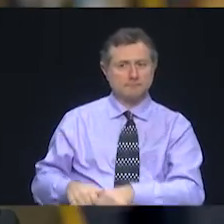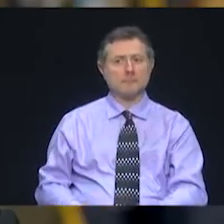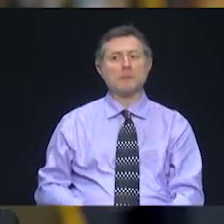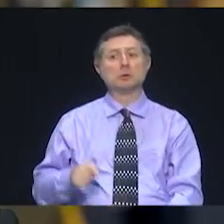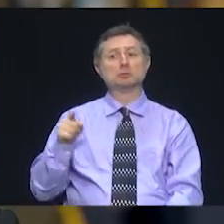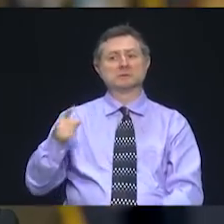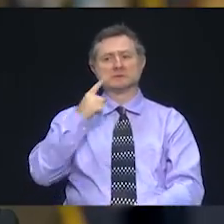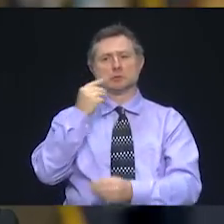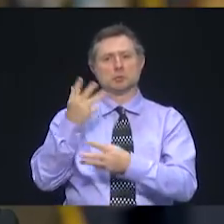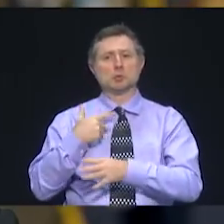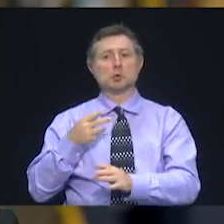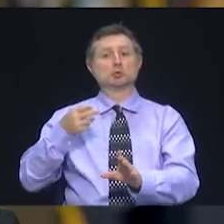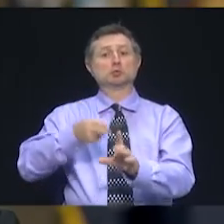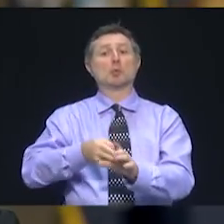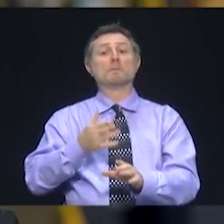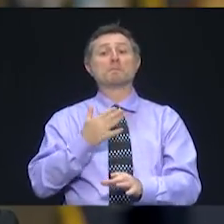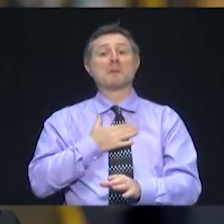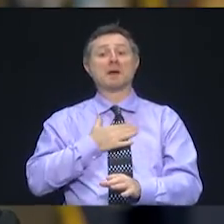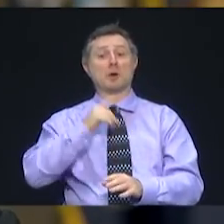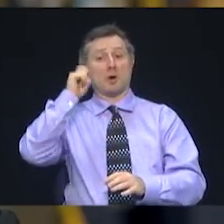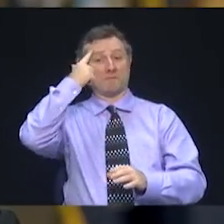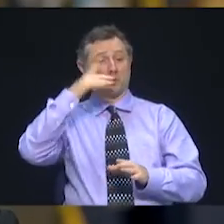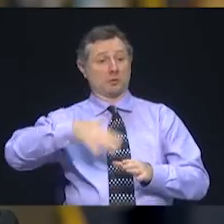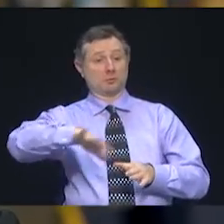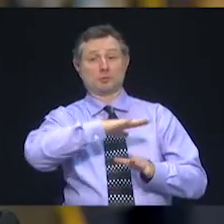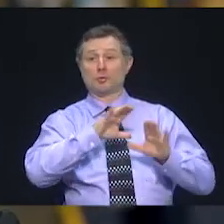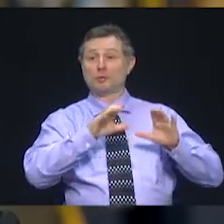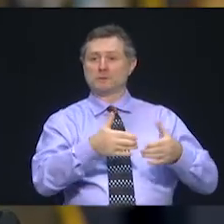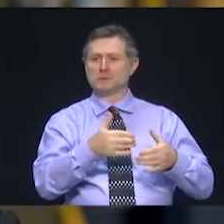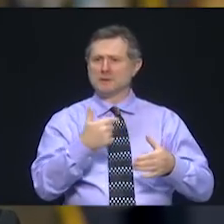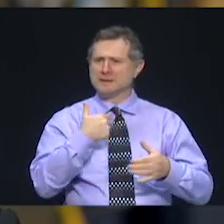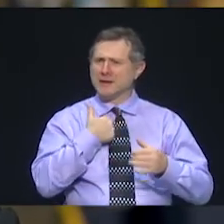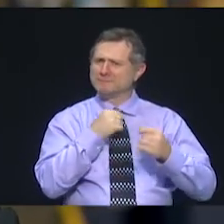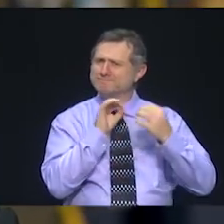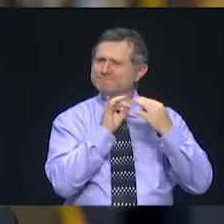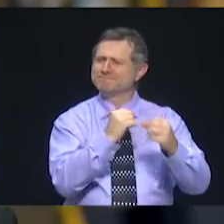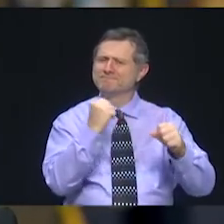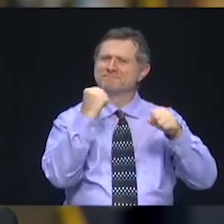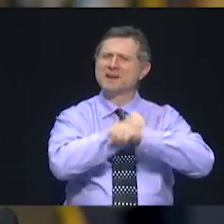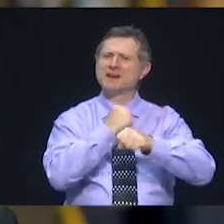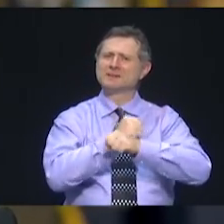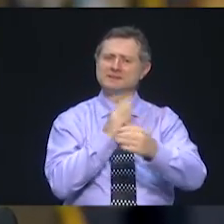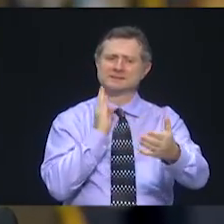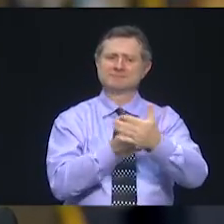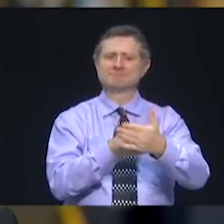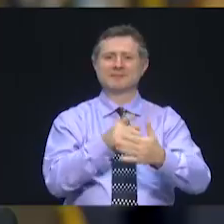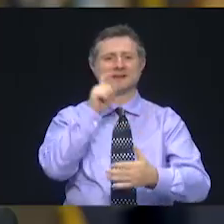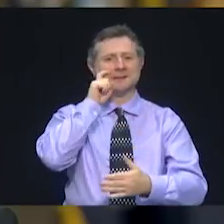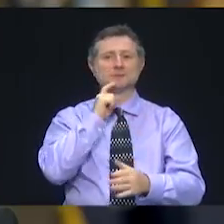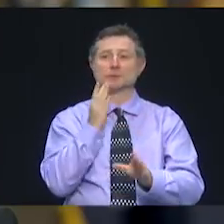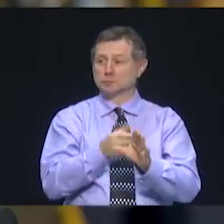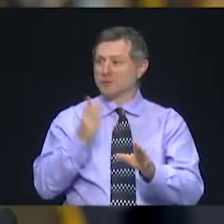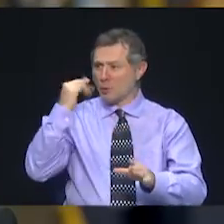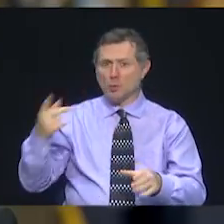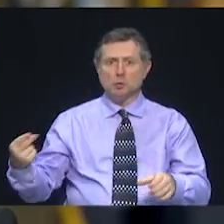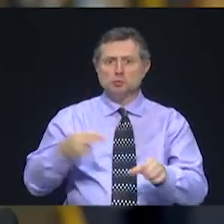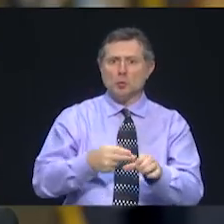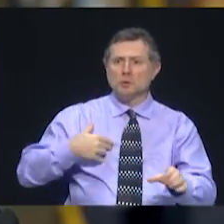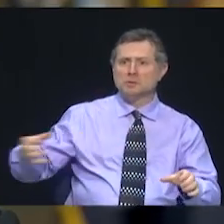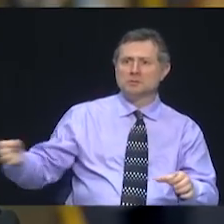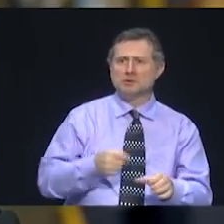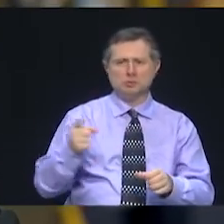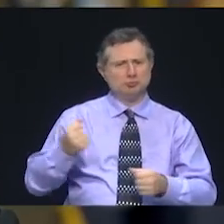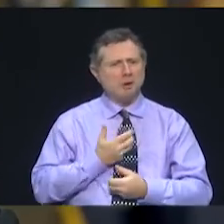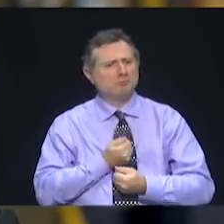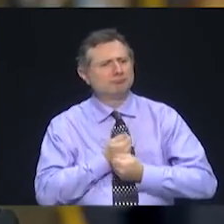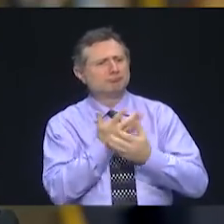all the progress we had made in fighting sexual assault. She talked about the personal trauma that